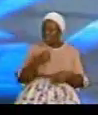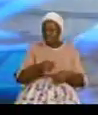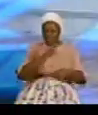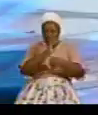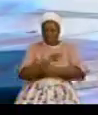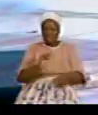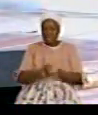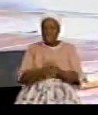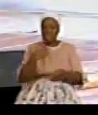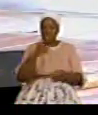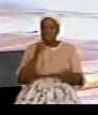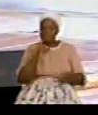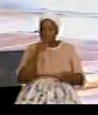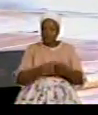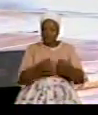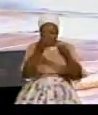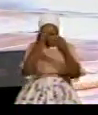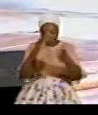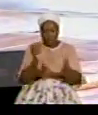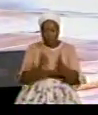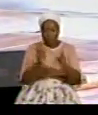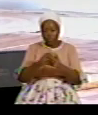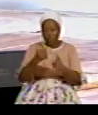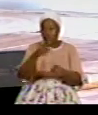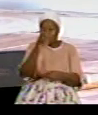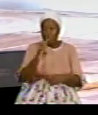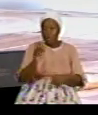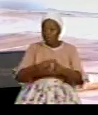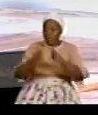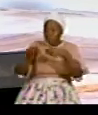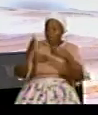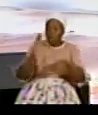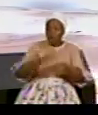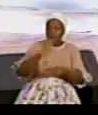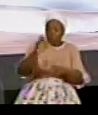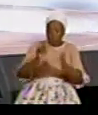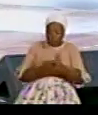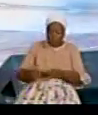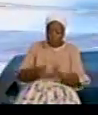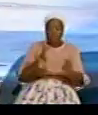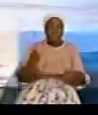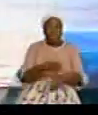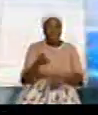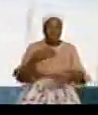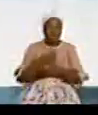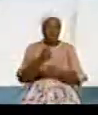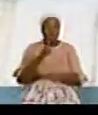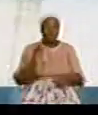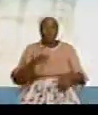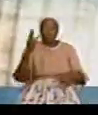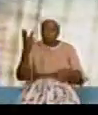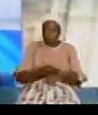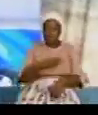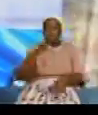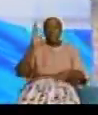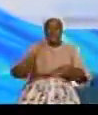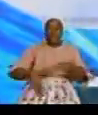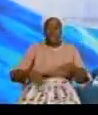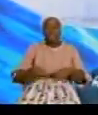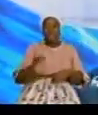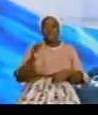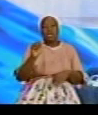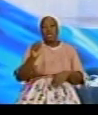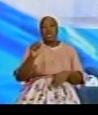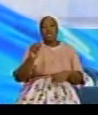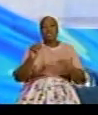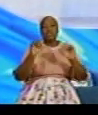the word of God but to go your own way, they make you worse stern and infidel.